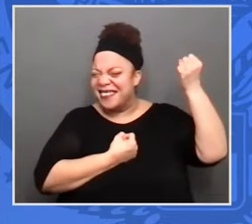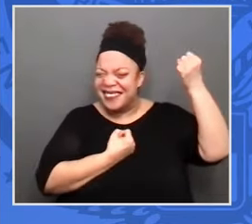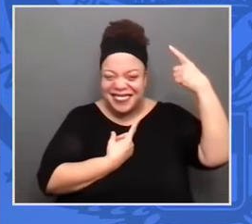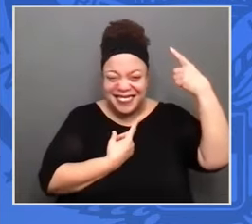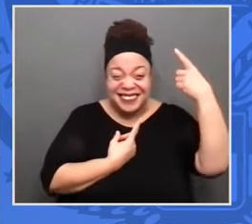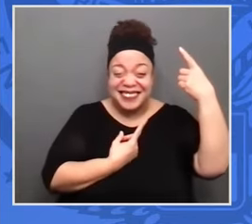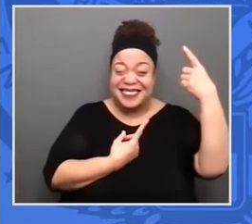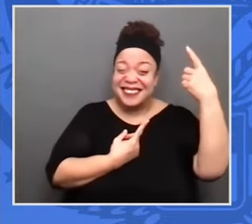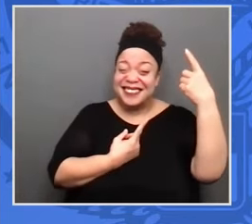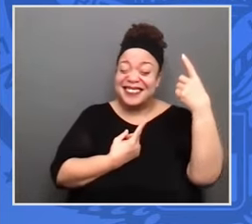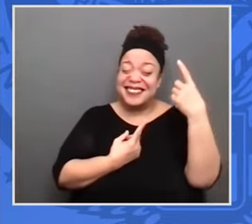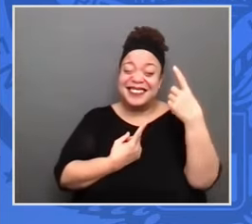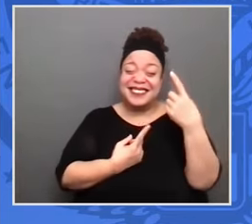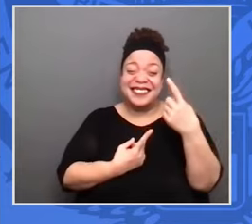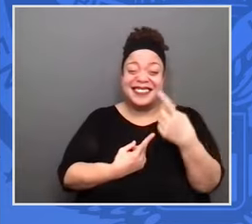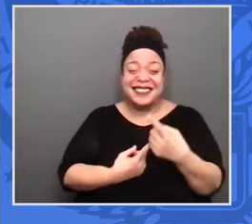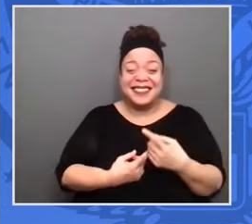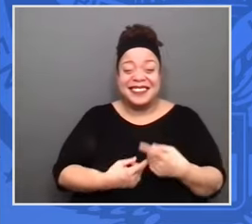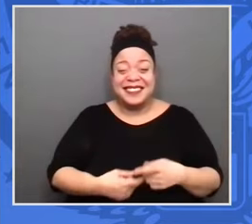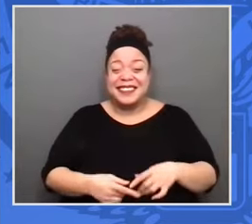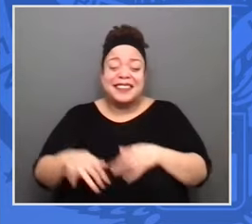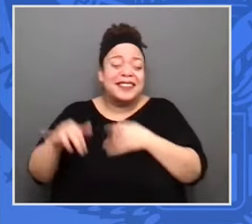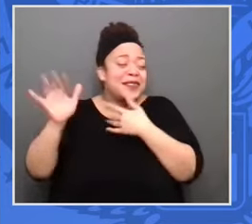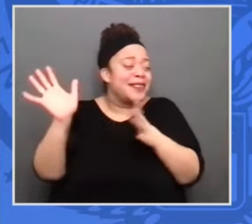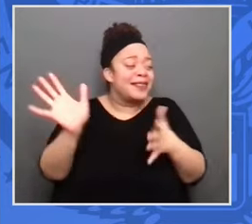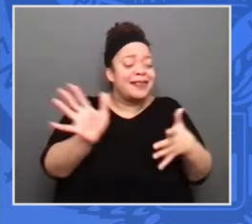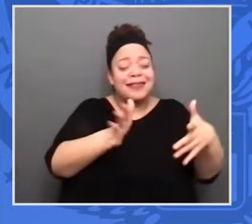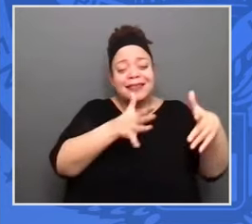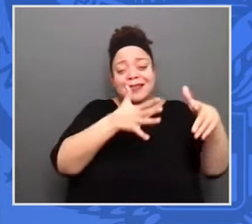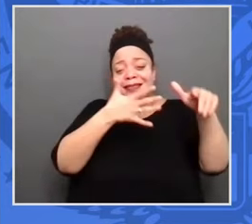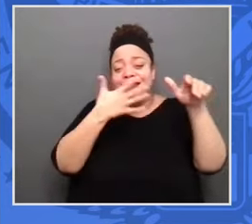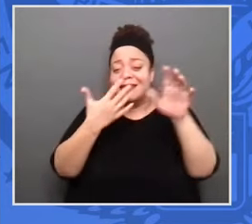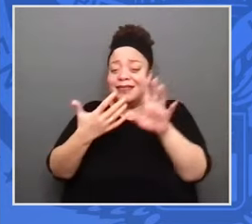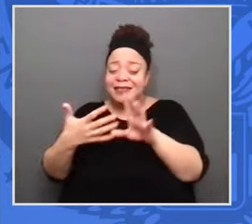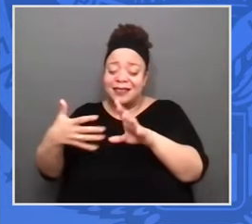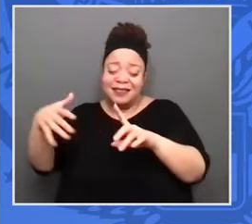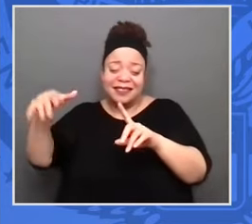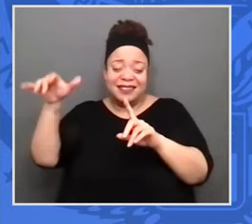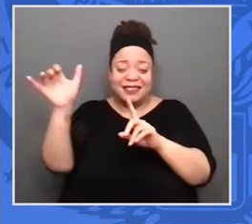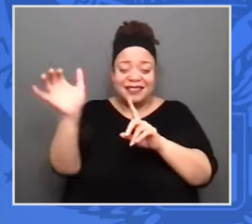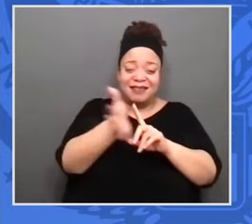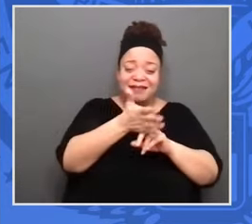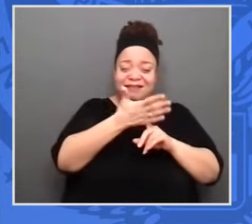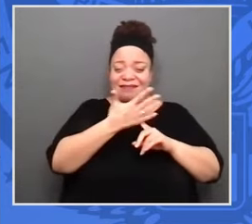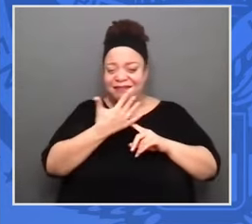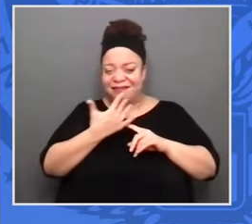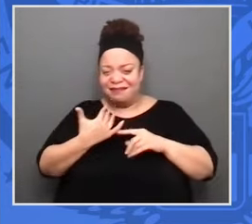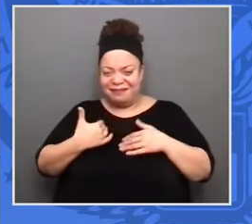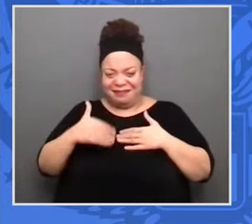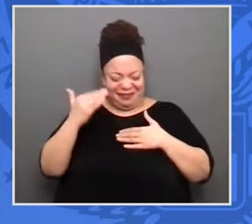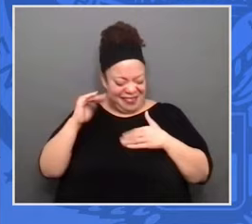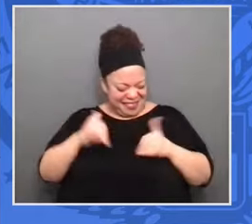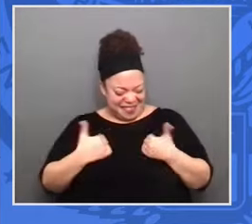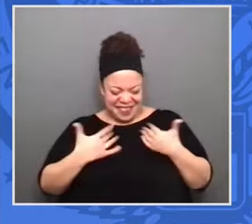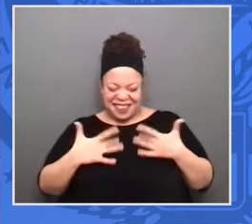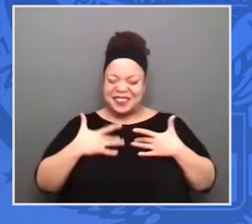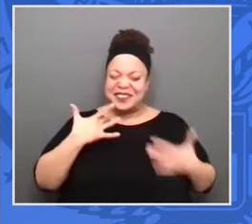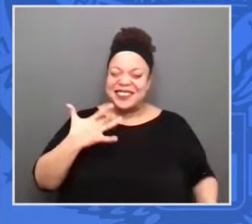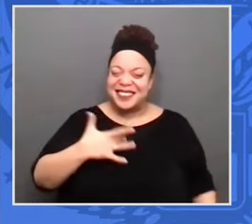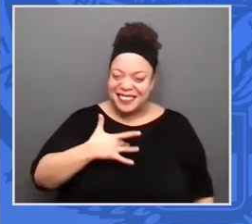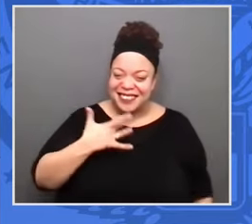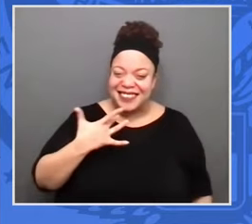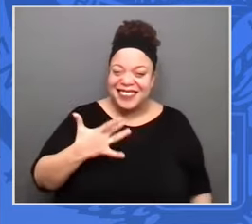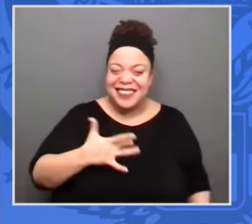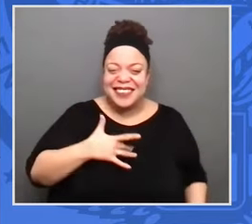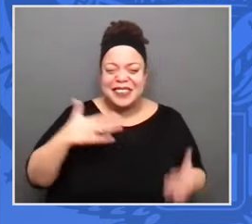Breeze drifting on by, you know how I feel. It's a new dawn, it's a